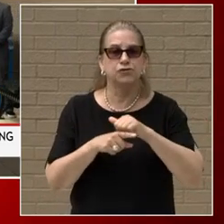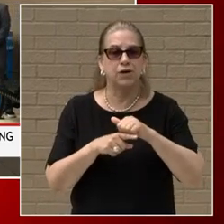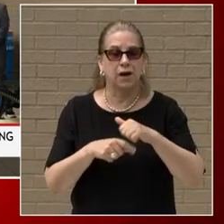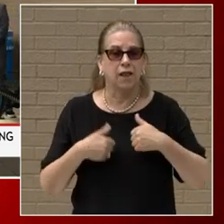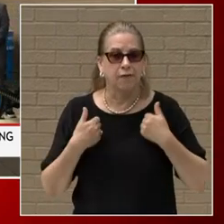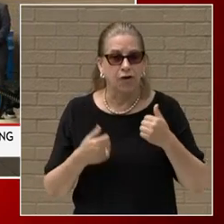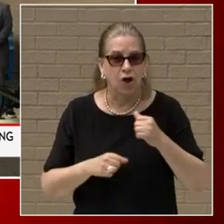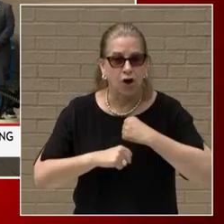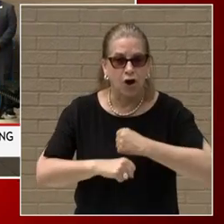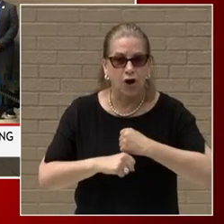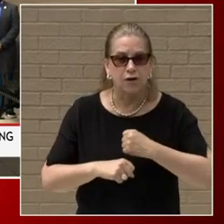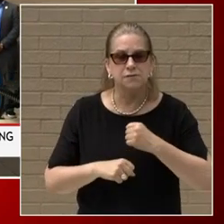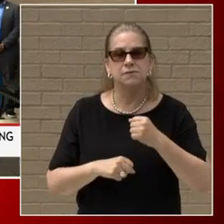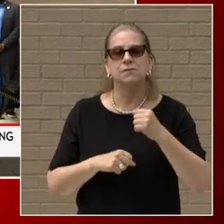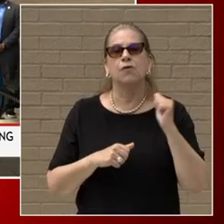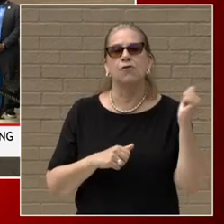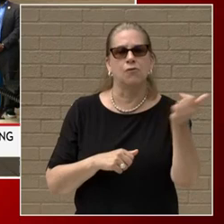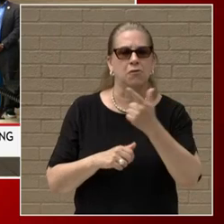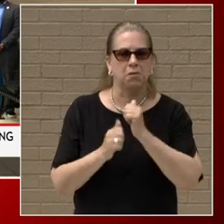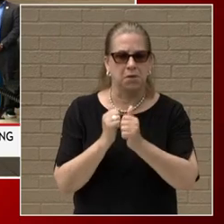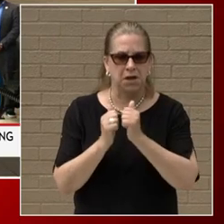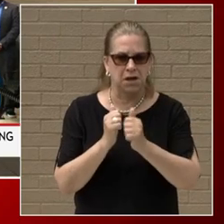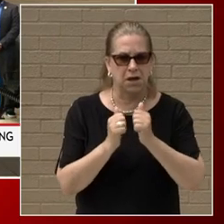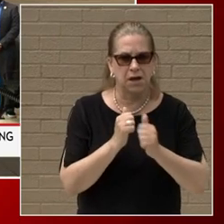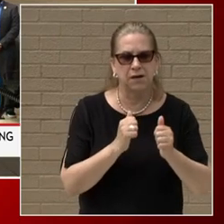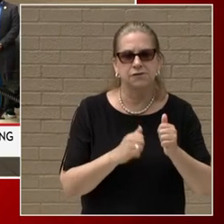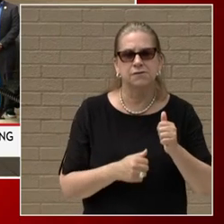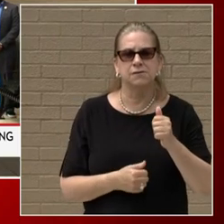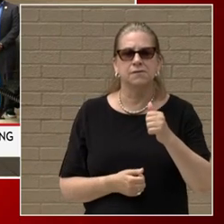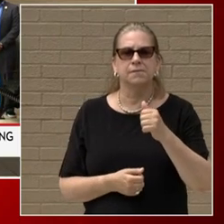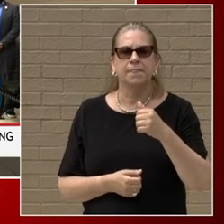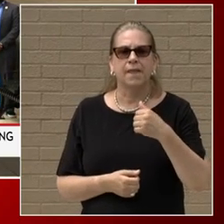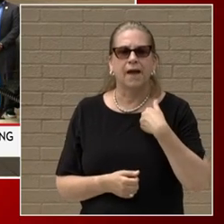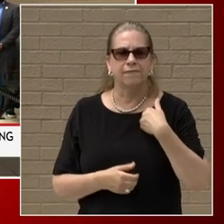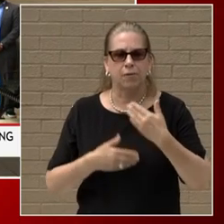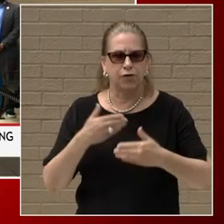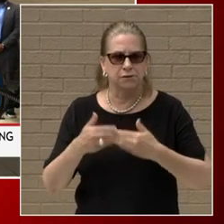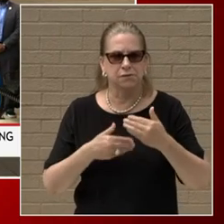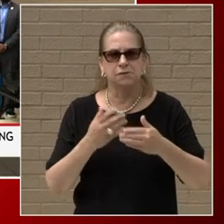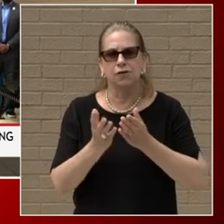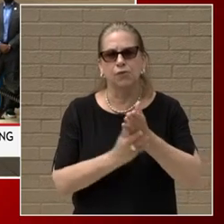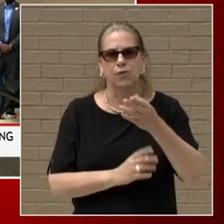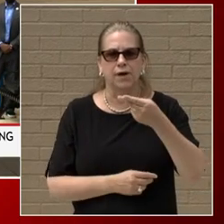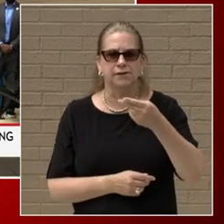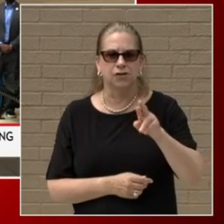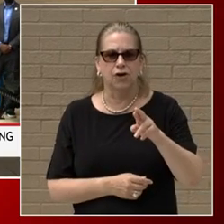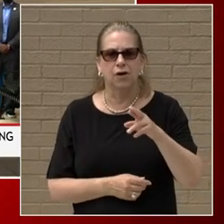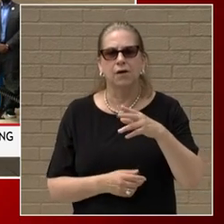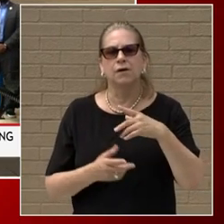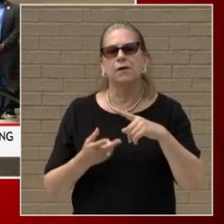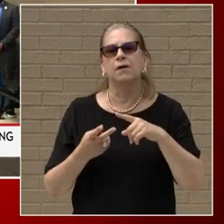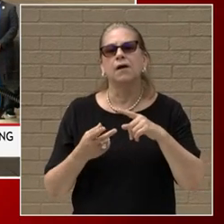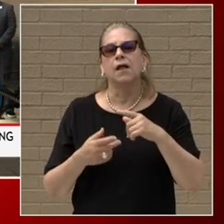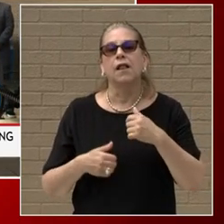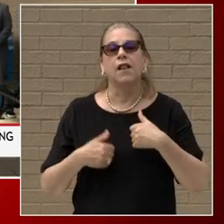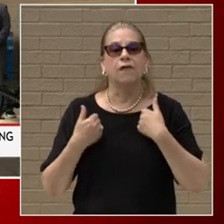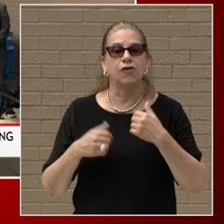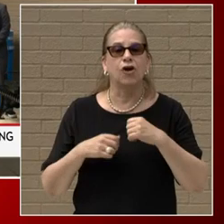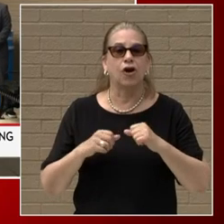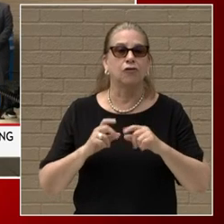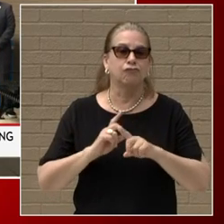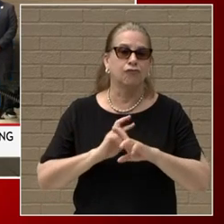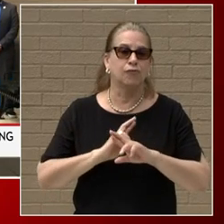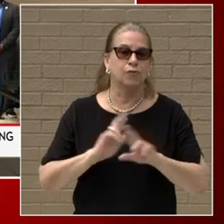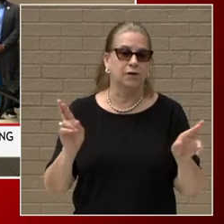have passed our training and now are going through the HR process. And we have ample guards to open on time. And what we're doing, and this is